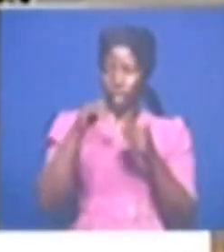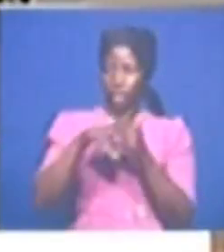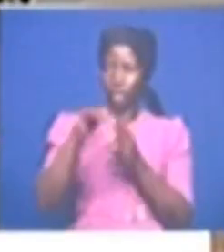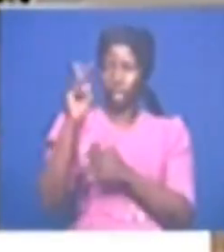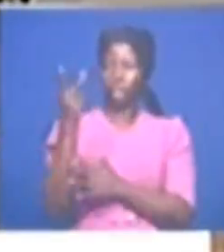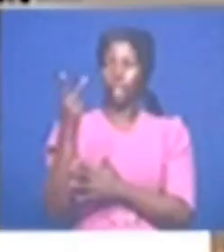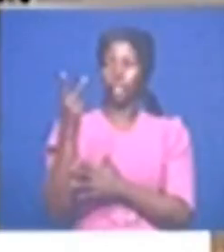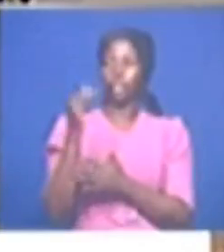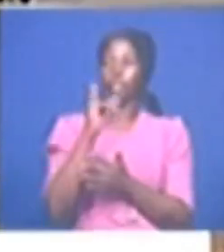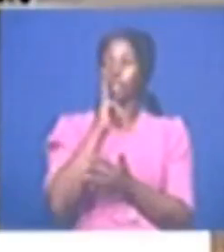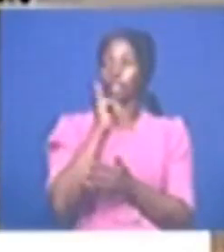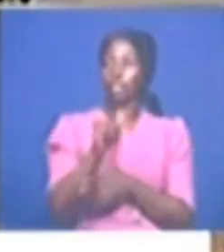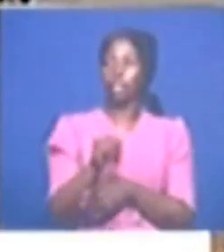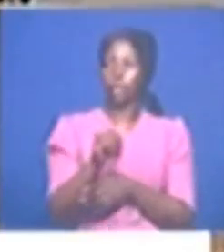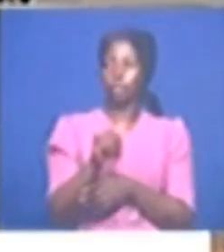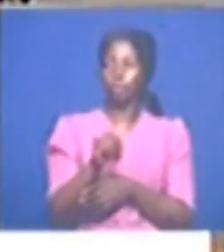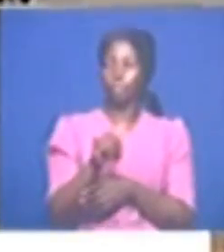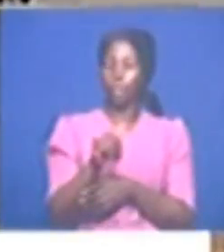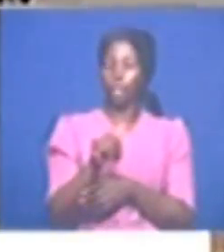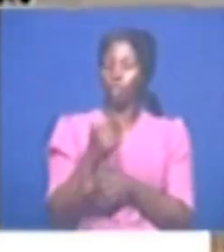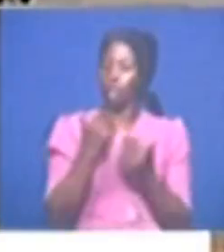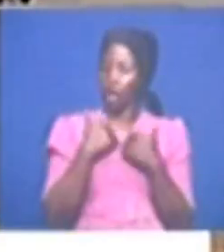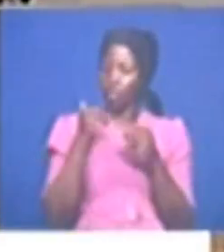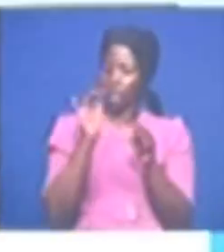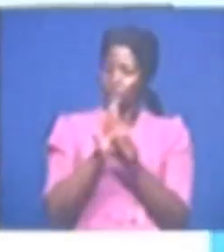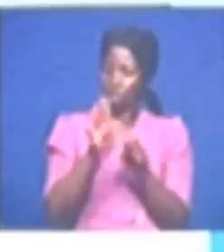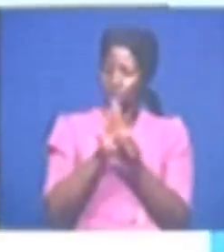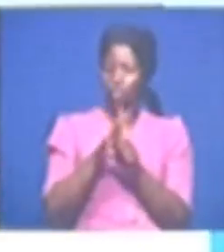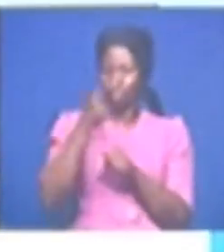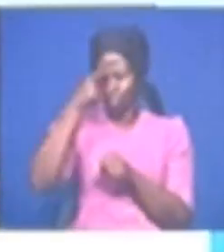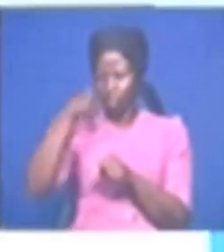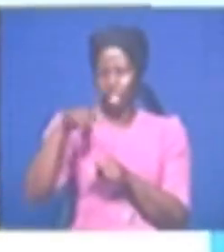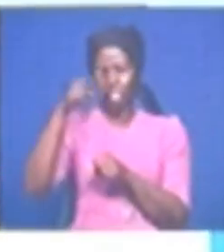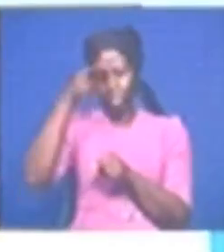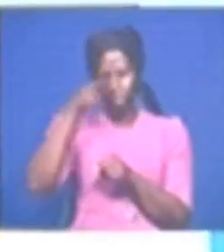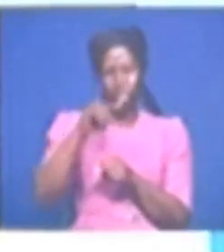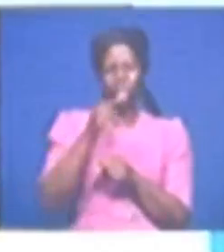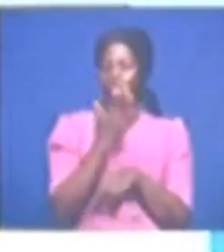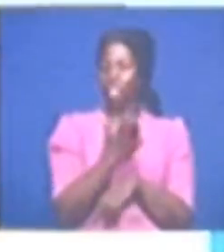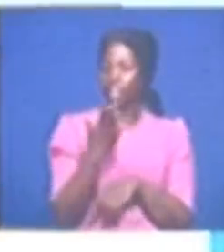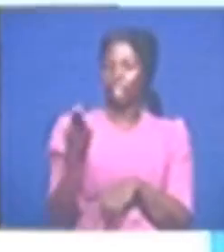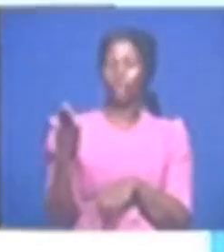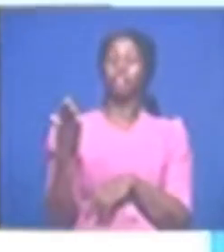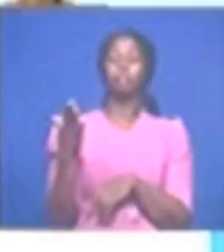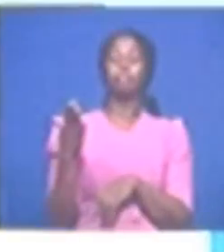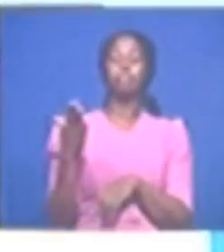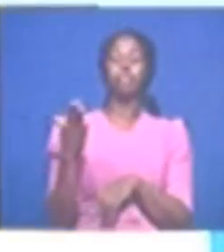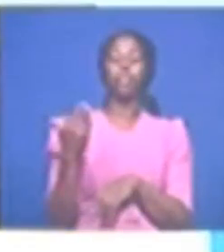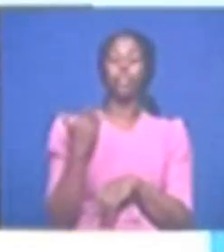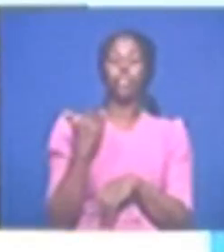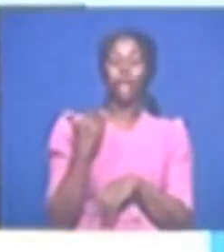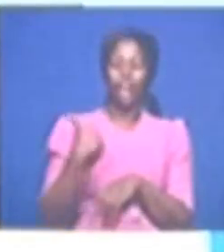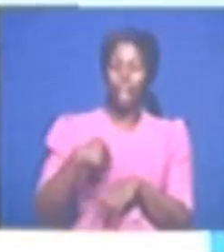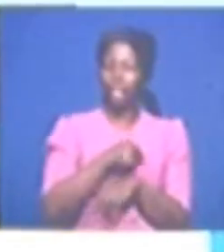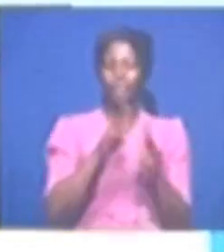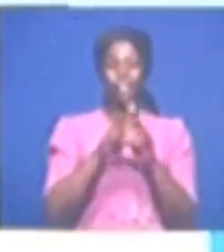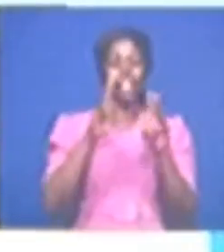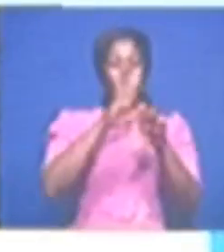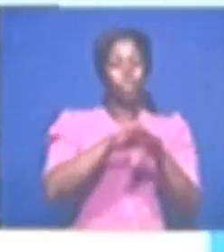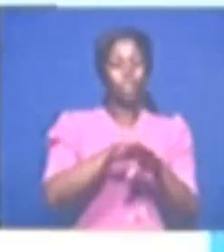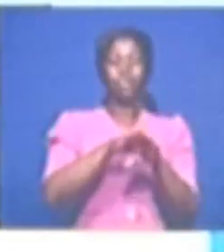is that there is a lot of policies. And we are very good in doing policies,